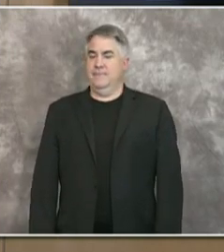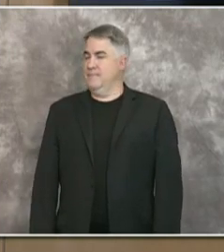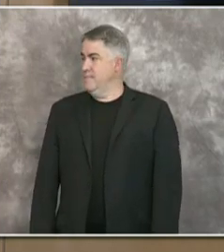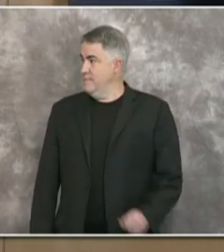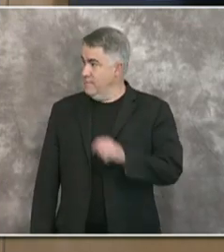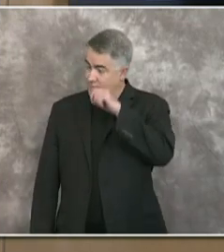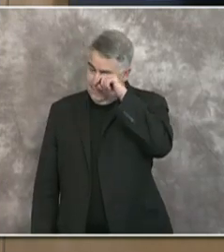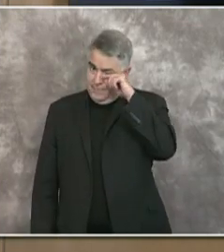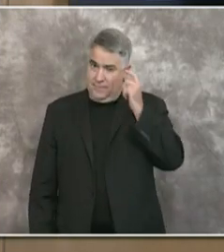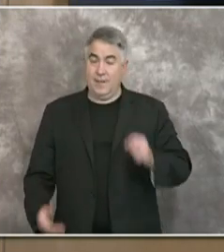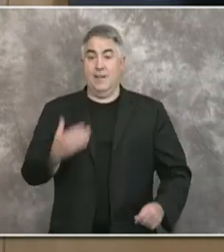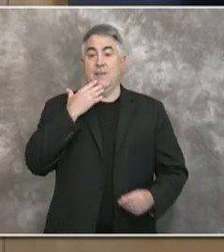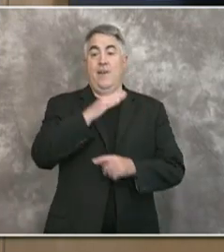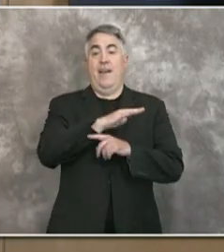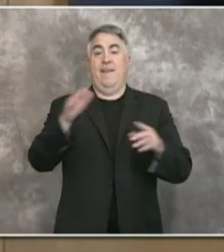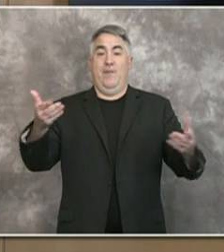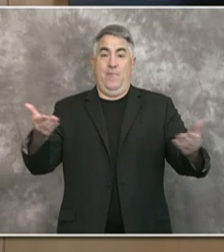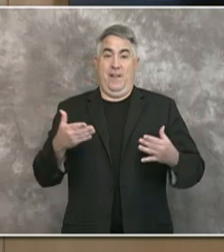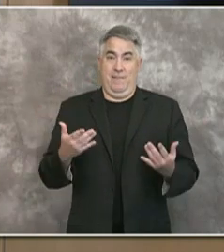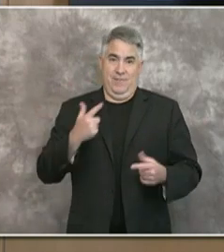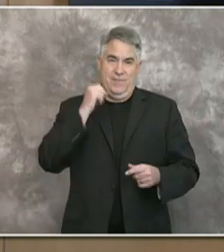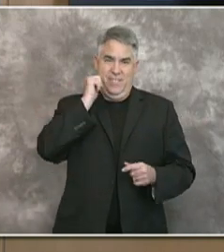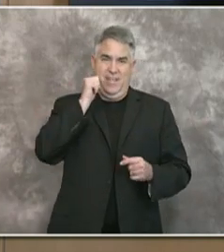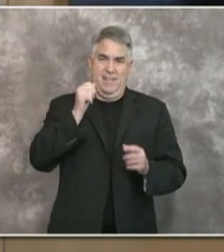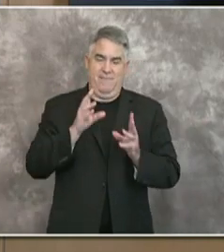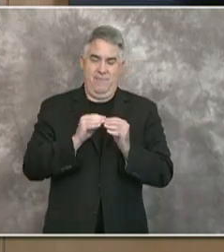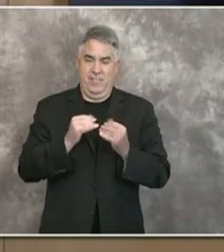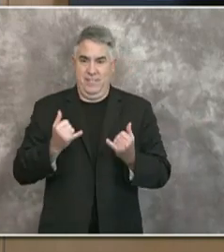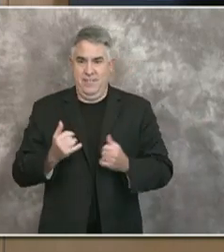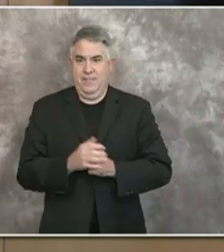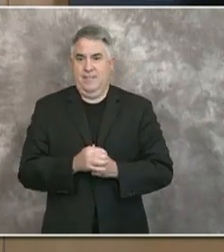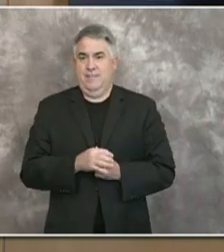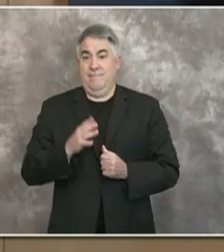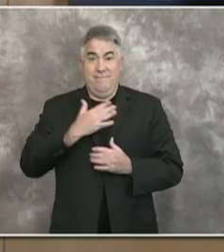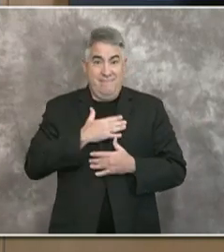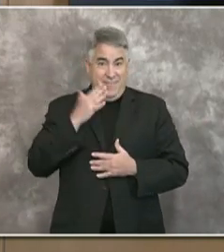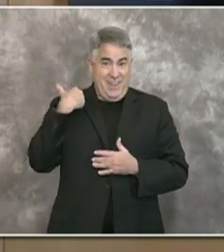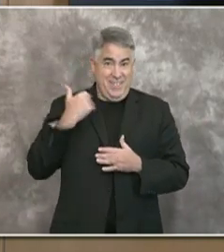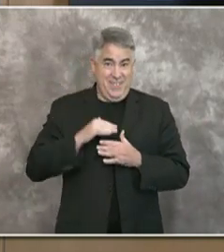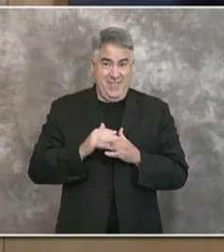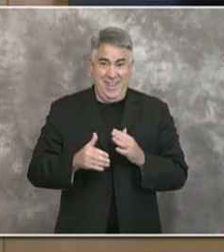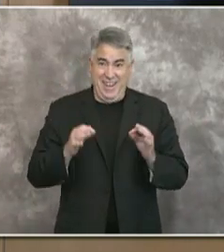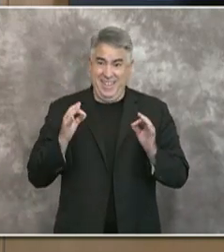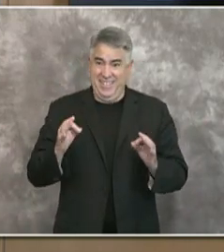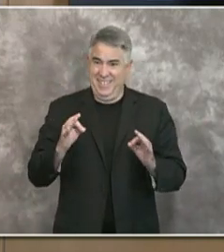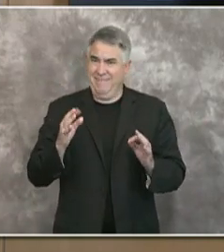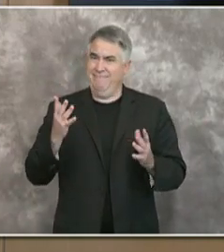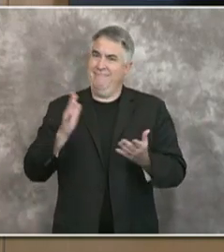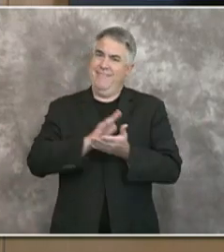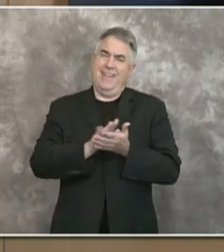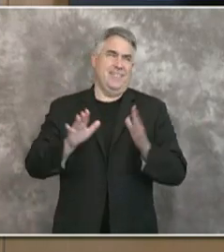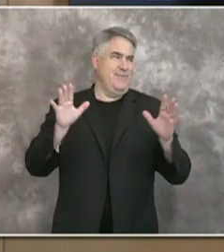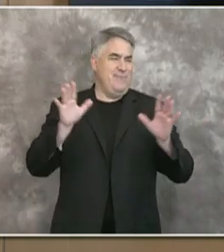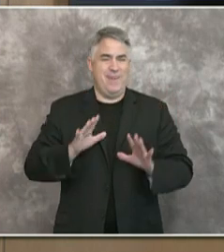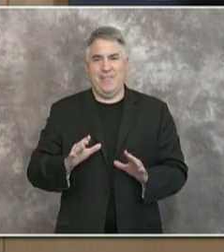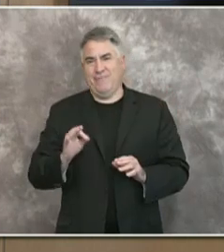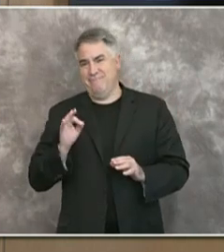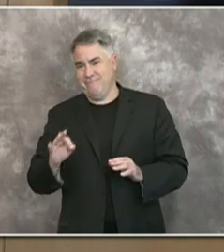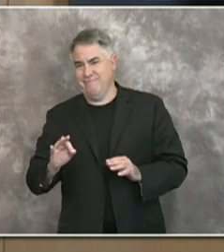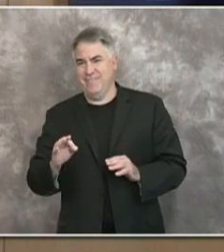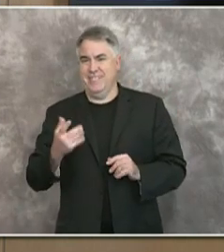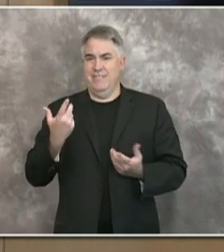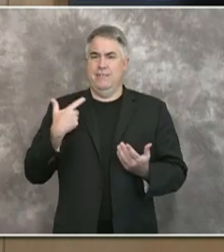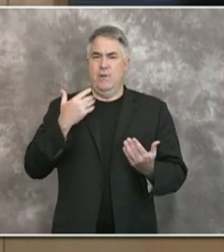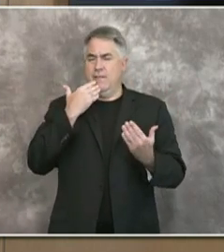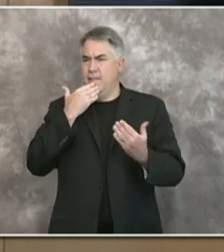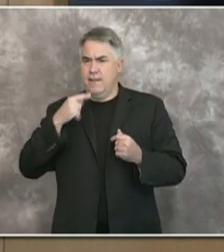Good afternoon and welcome back. I hope everyone enjoyed the weekend. Obviously, it was a beautiful weather, and we would certainly want to extend our thanks to all